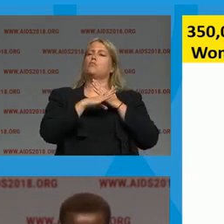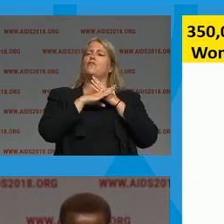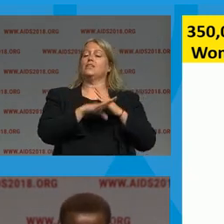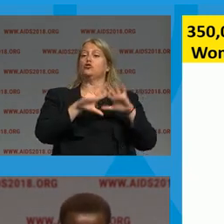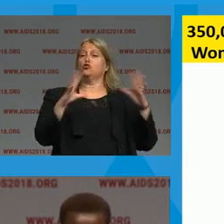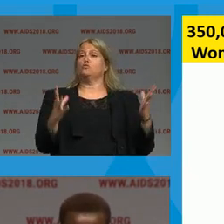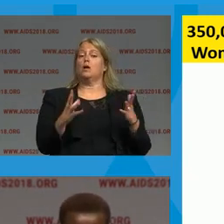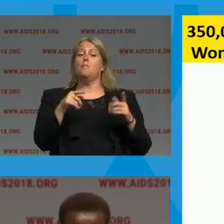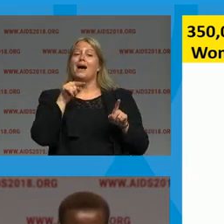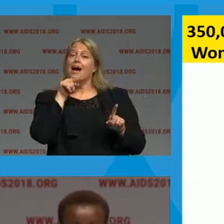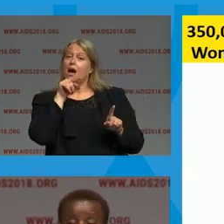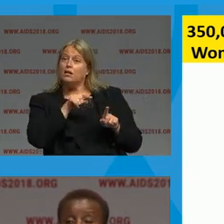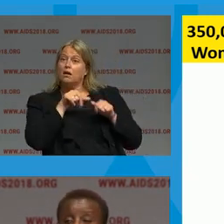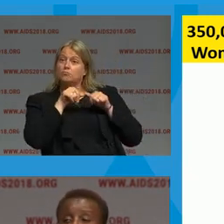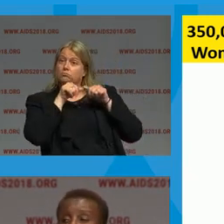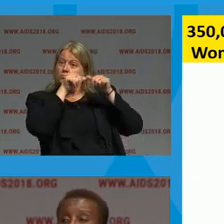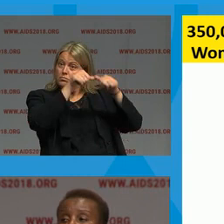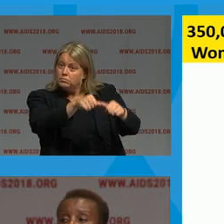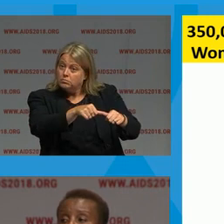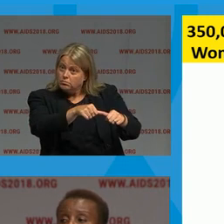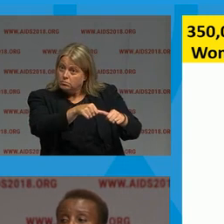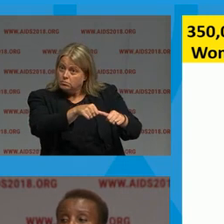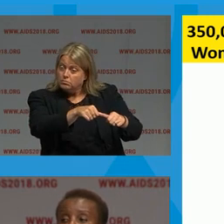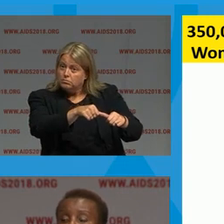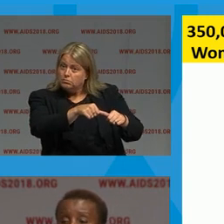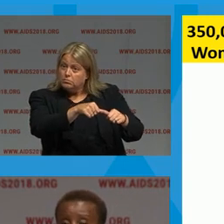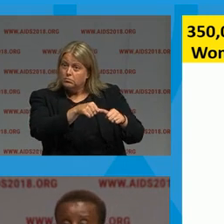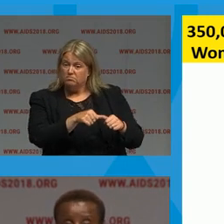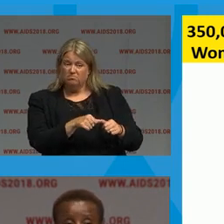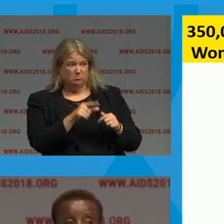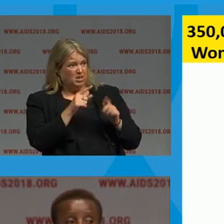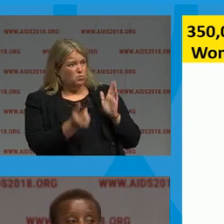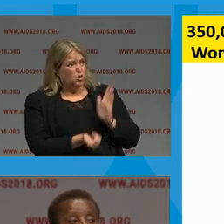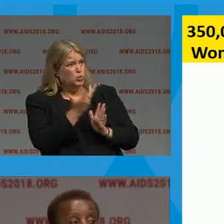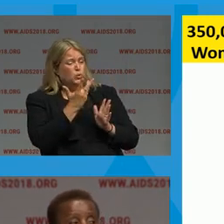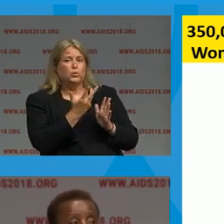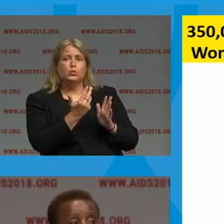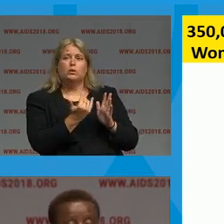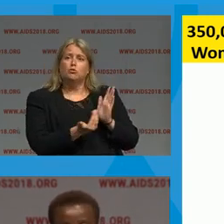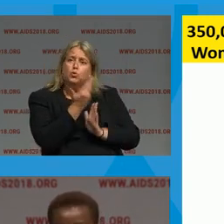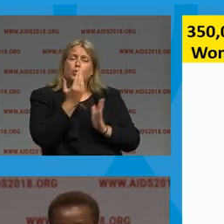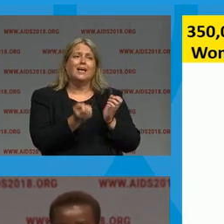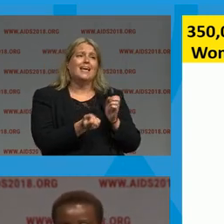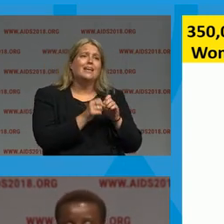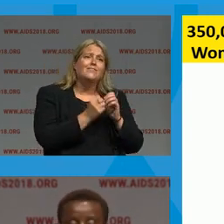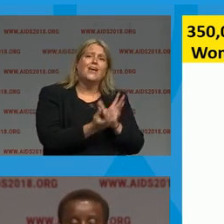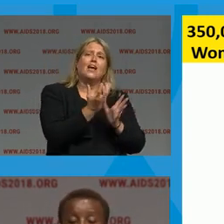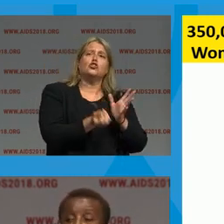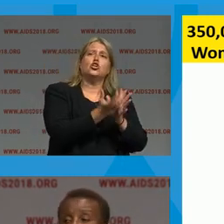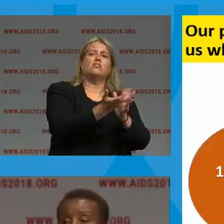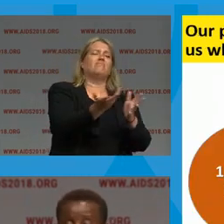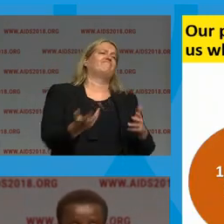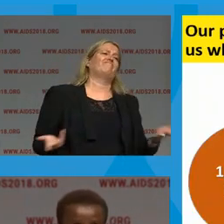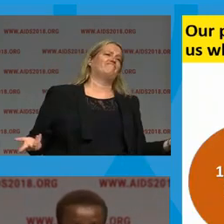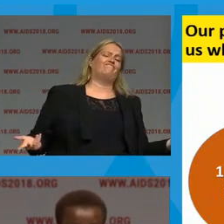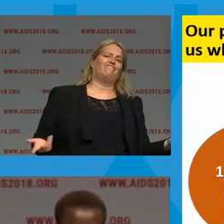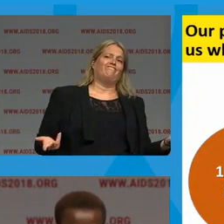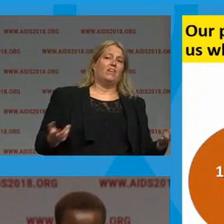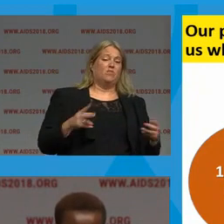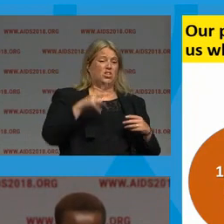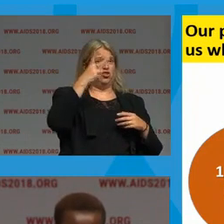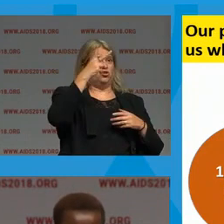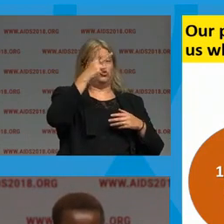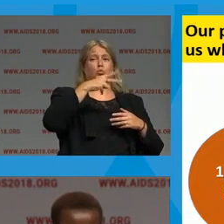achieved and sustained if we continue to have new infections. In effect, they are getting wiped out within 2